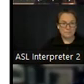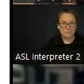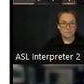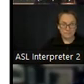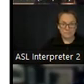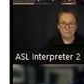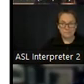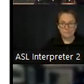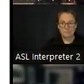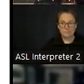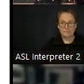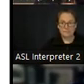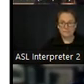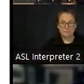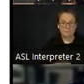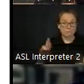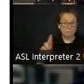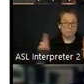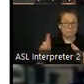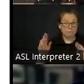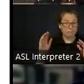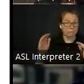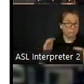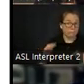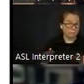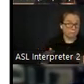Okay. May we move forward?